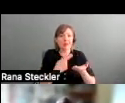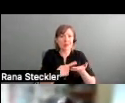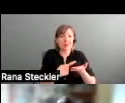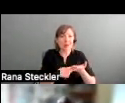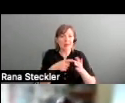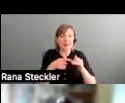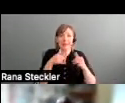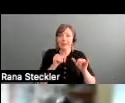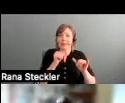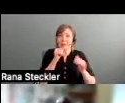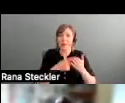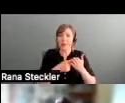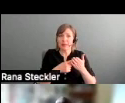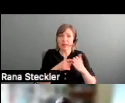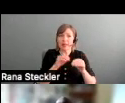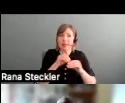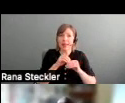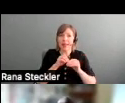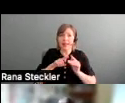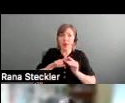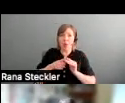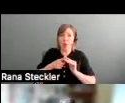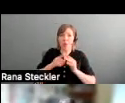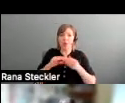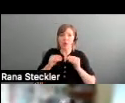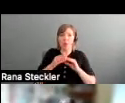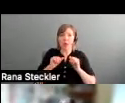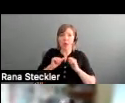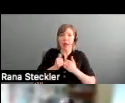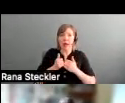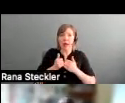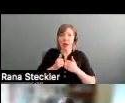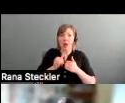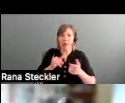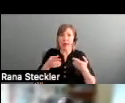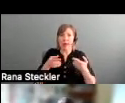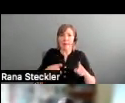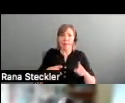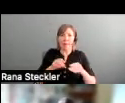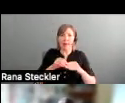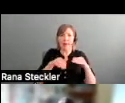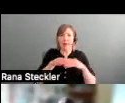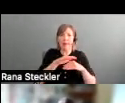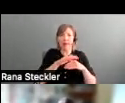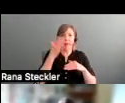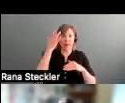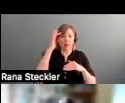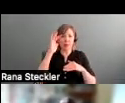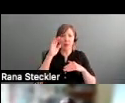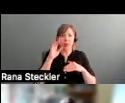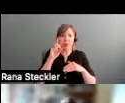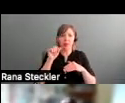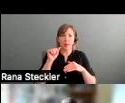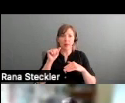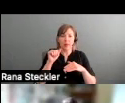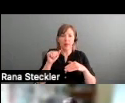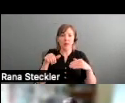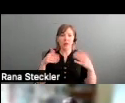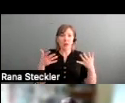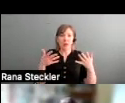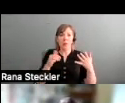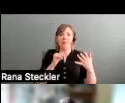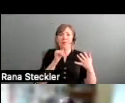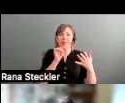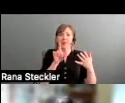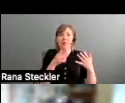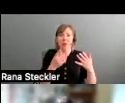discussed in kind of the origin story of how deinstitutionalization happened in the field of intellectual disabilities. So it's not